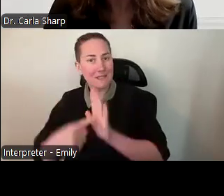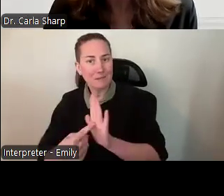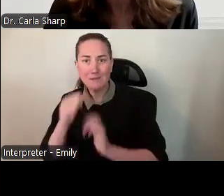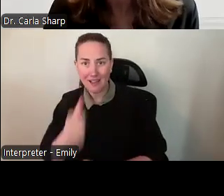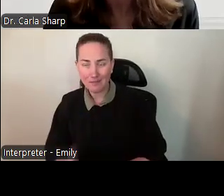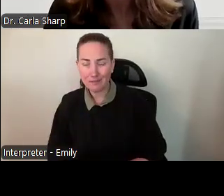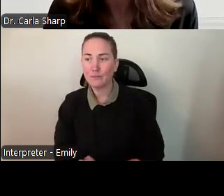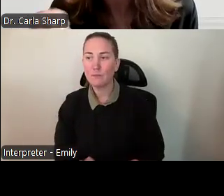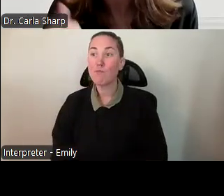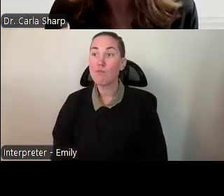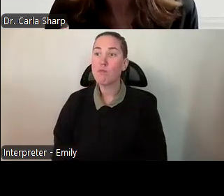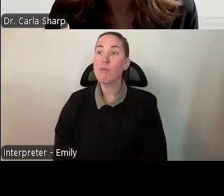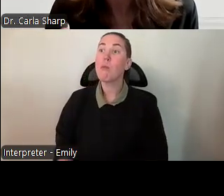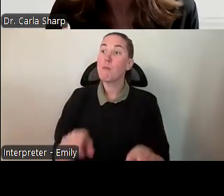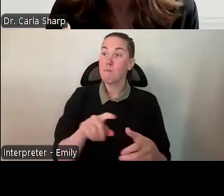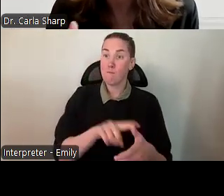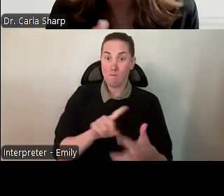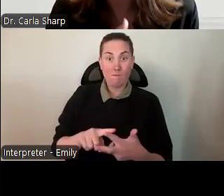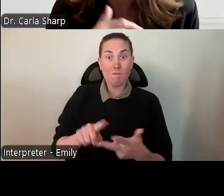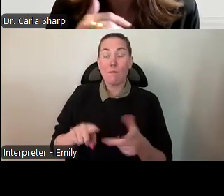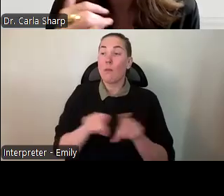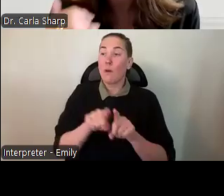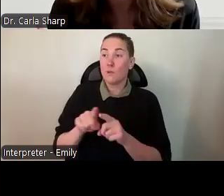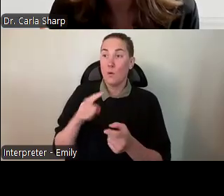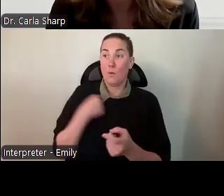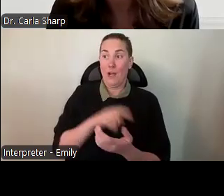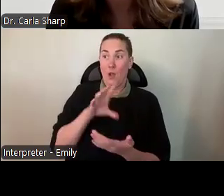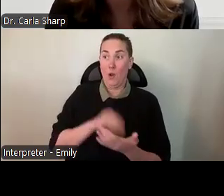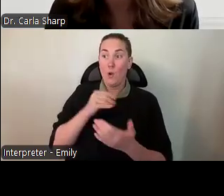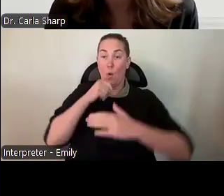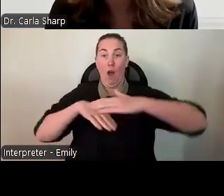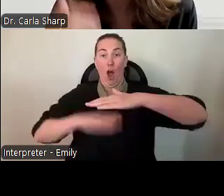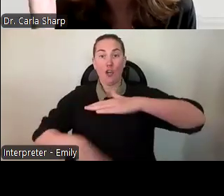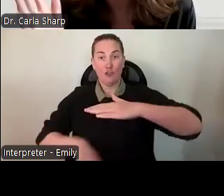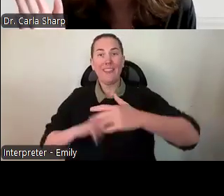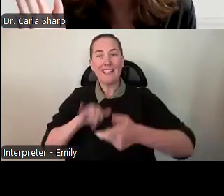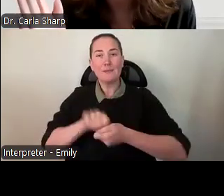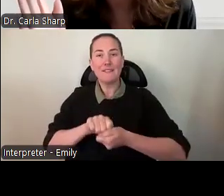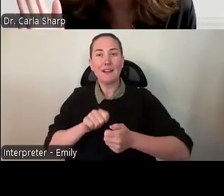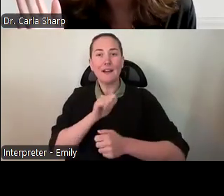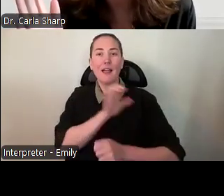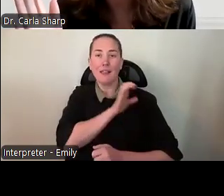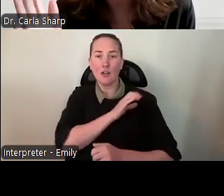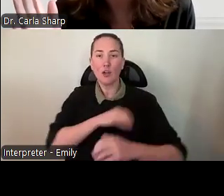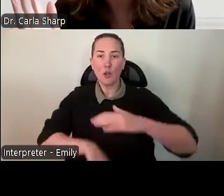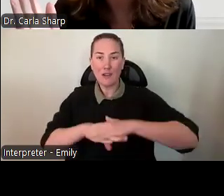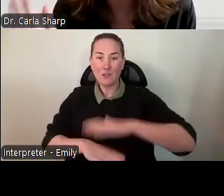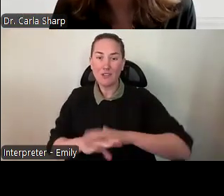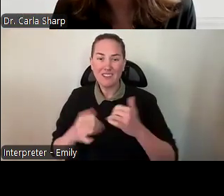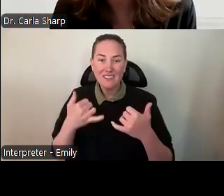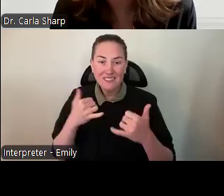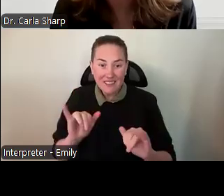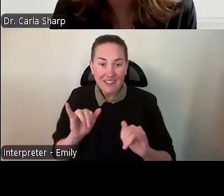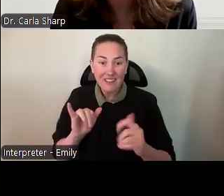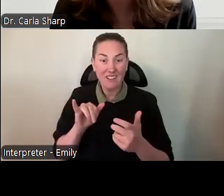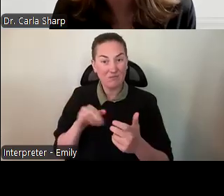We've also learned that patients below clinical threshold are as much at risk as someone who meets the diagnostic threshold. This was